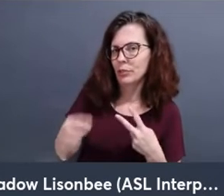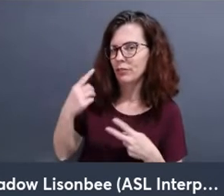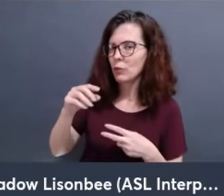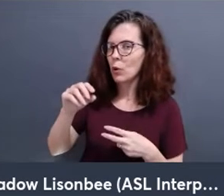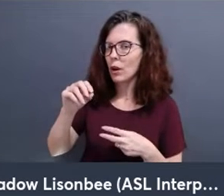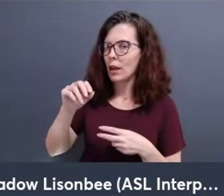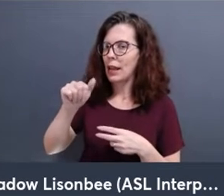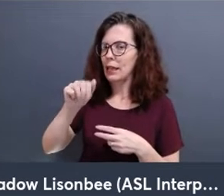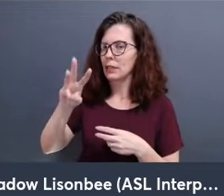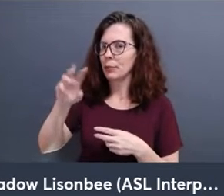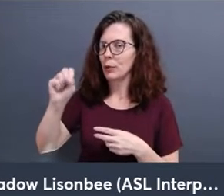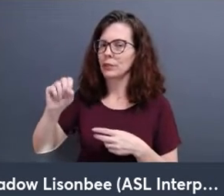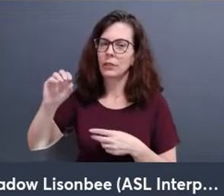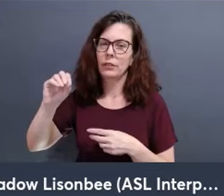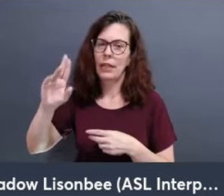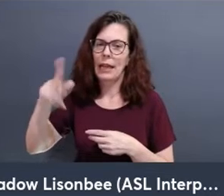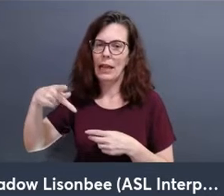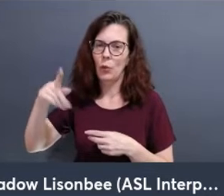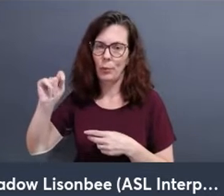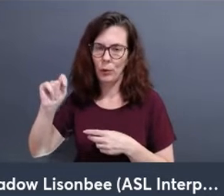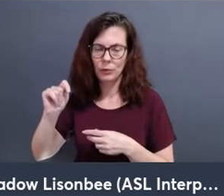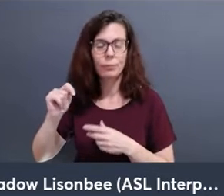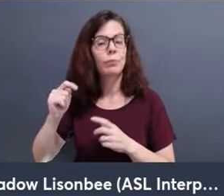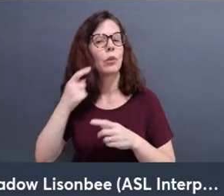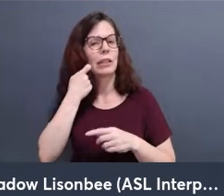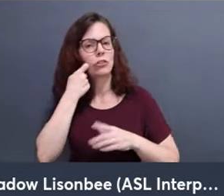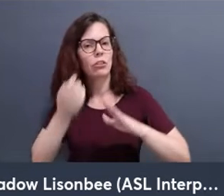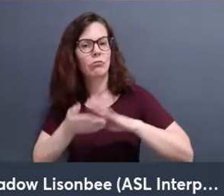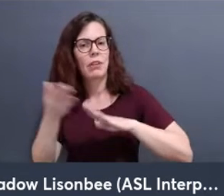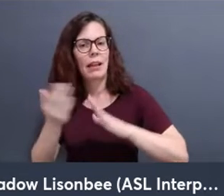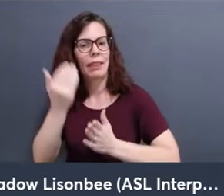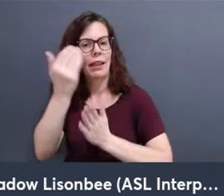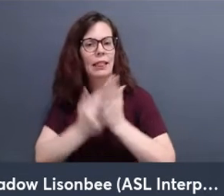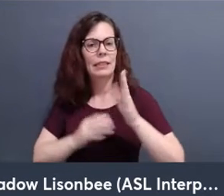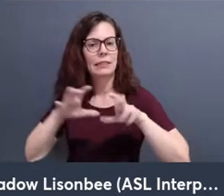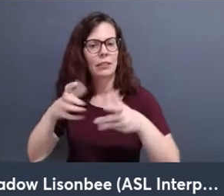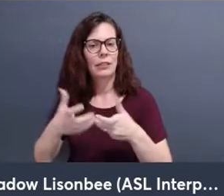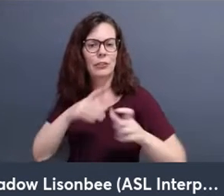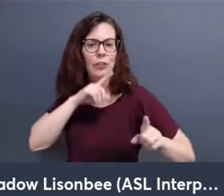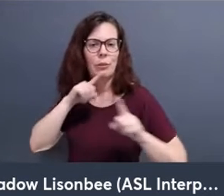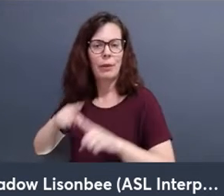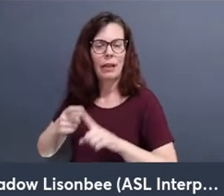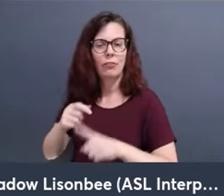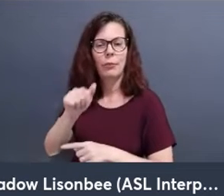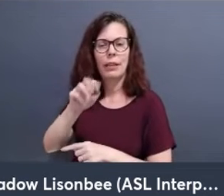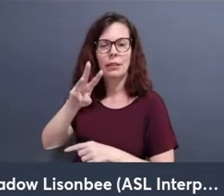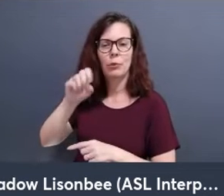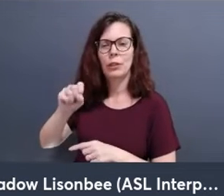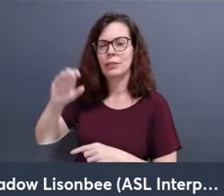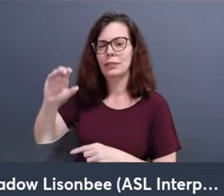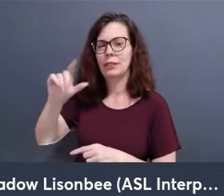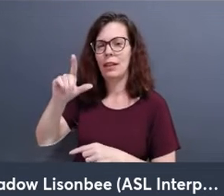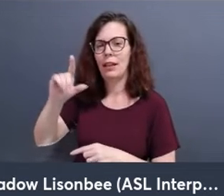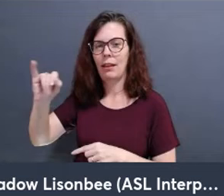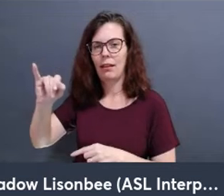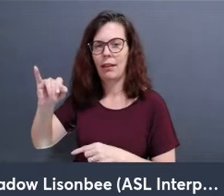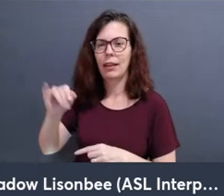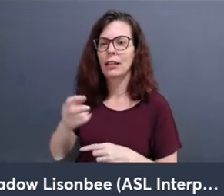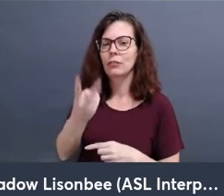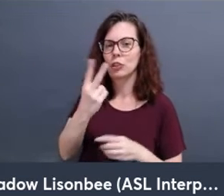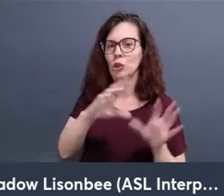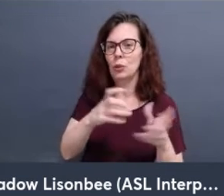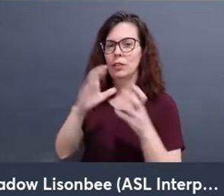Outposts. And so I just ran the list clusters command from the AWS CLI, and you can see that I have 2 clusters showing